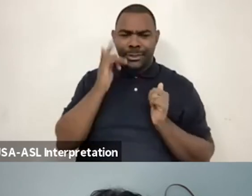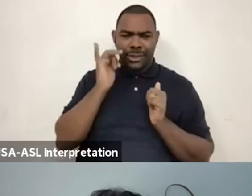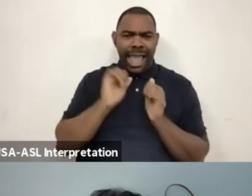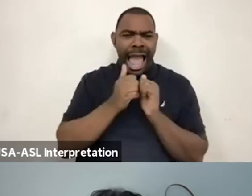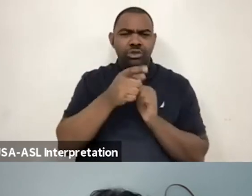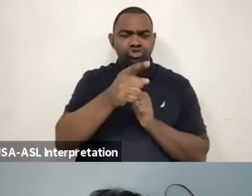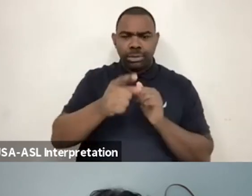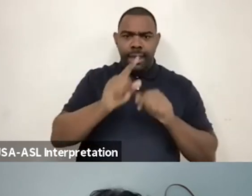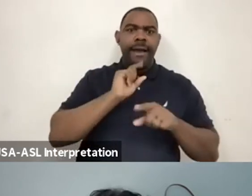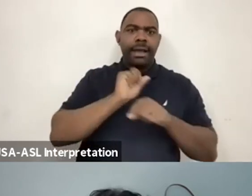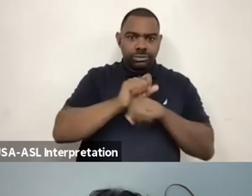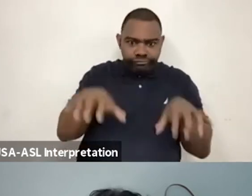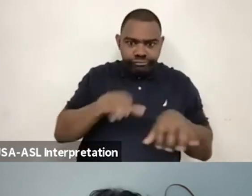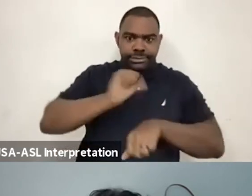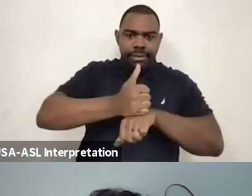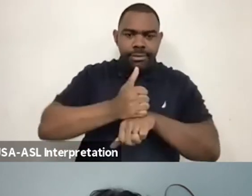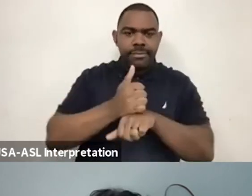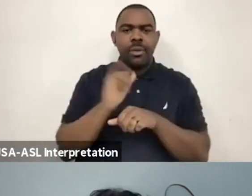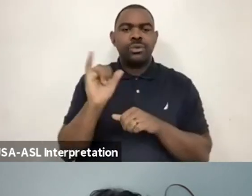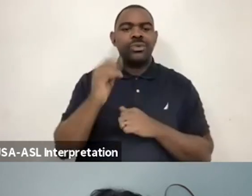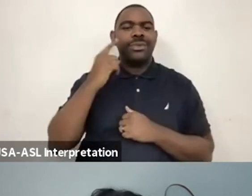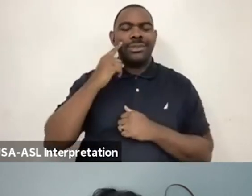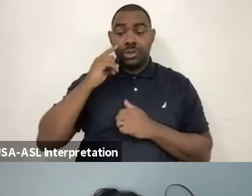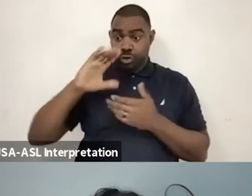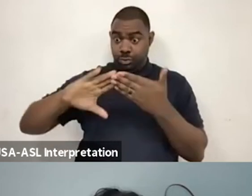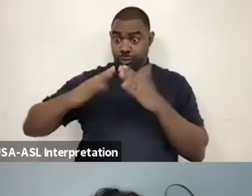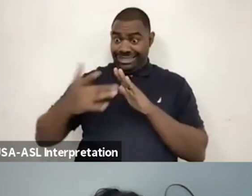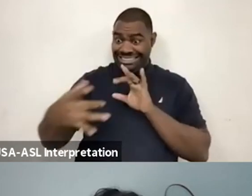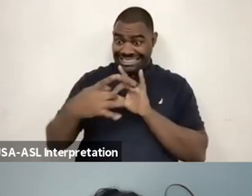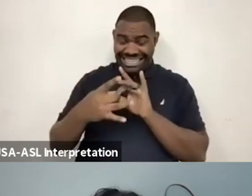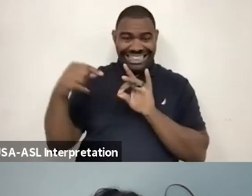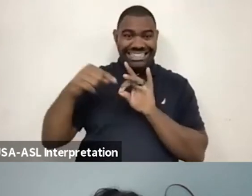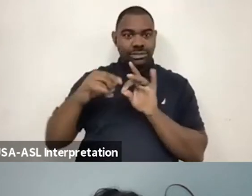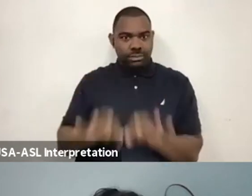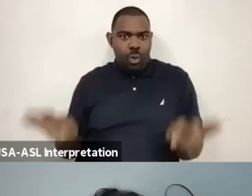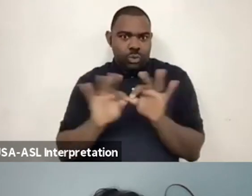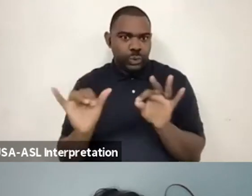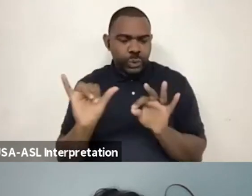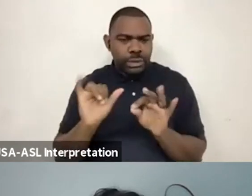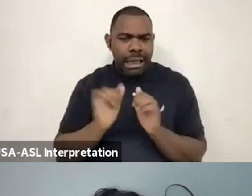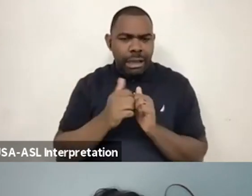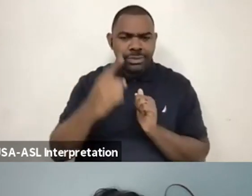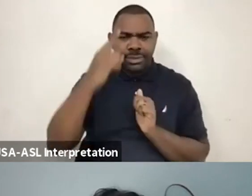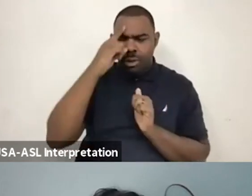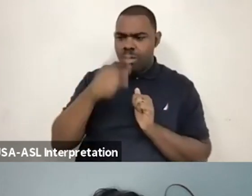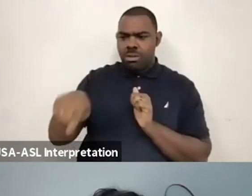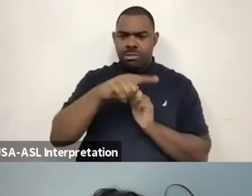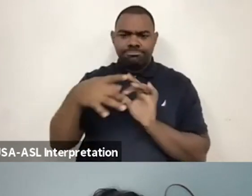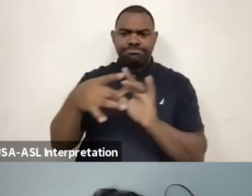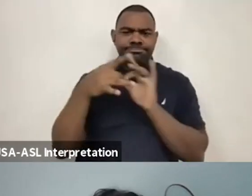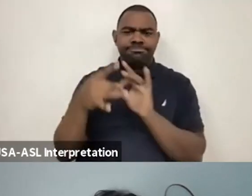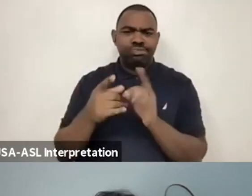operationally for you all, and how you think the community connection and that community piece really played an important part in bringing those